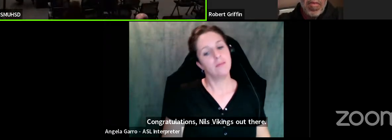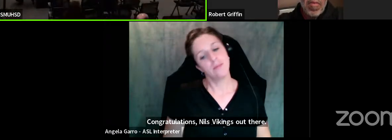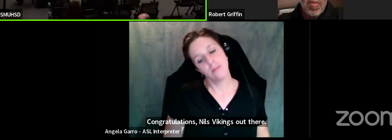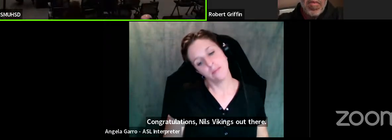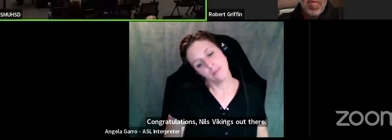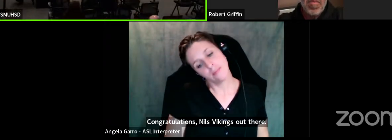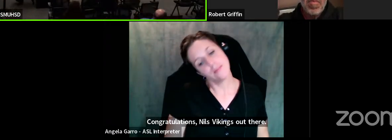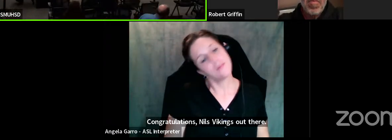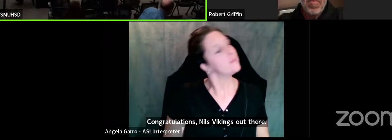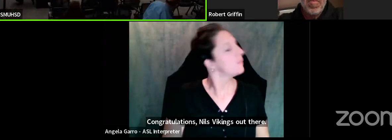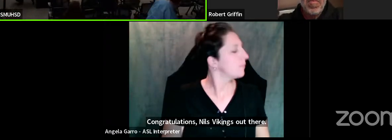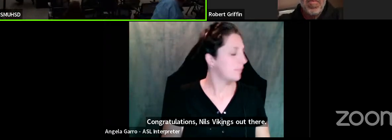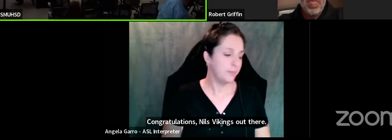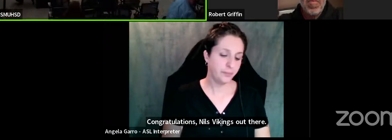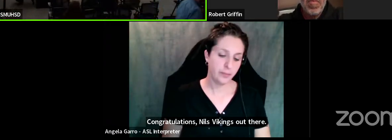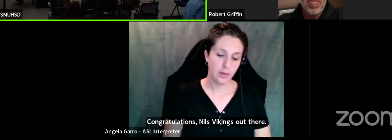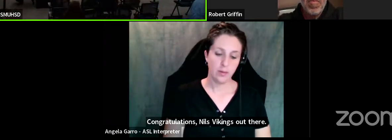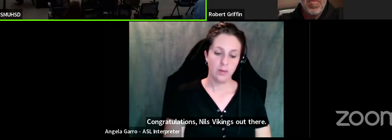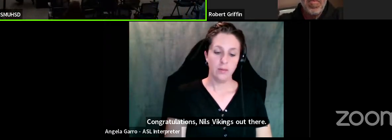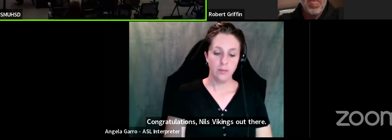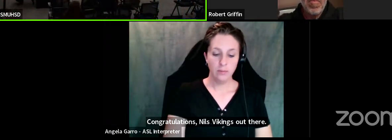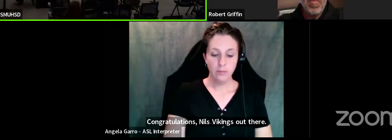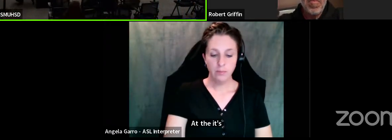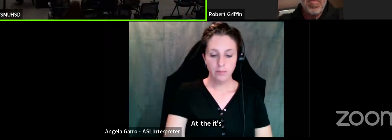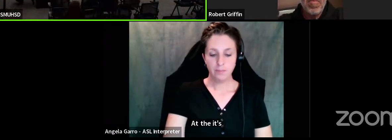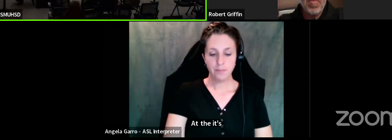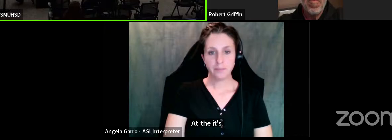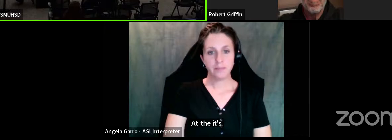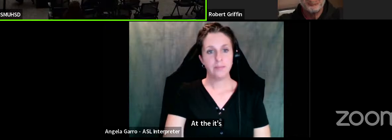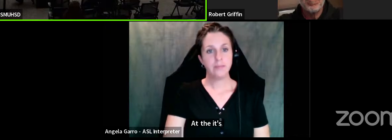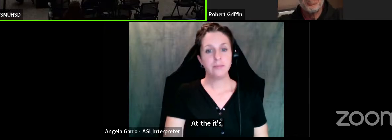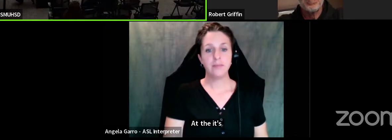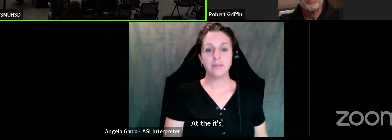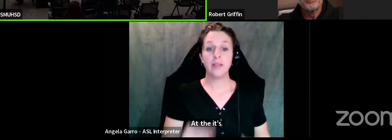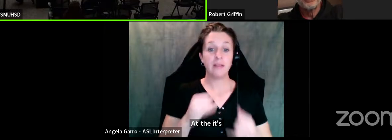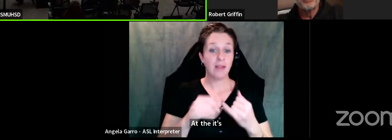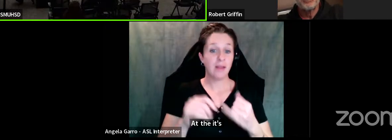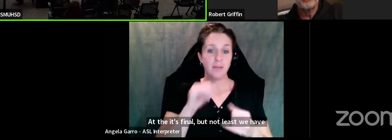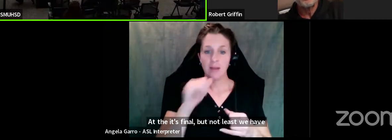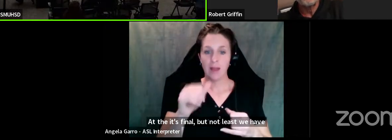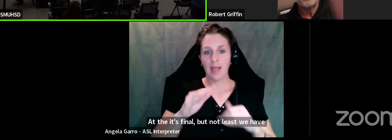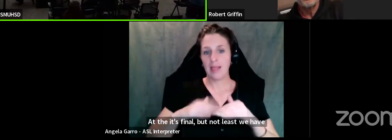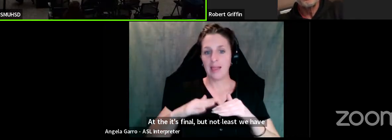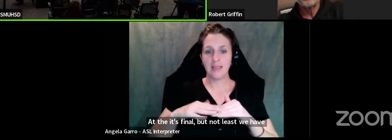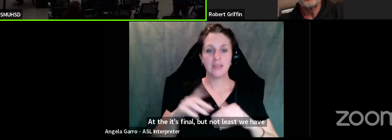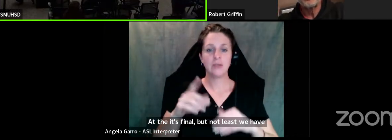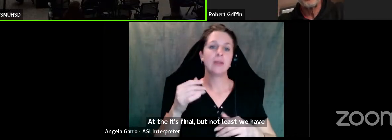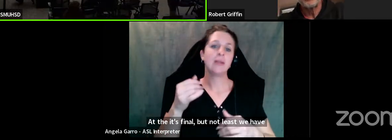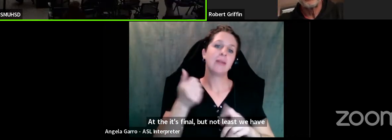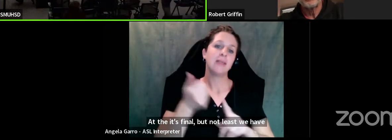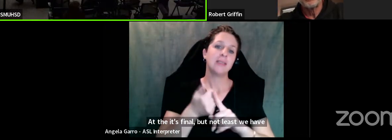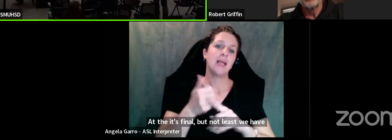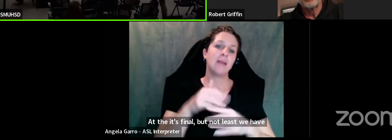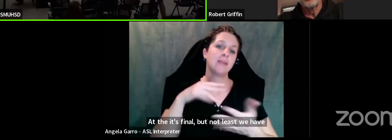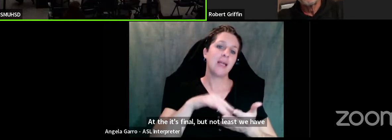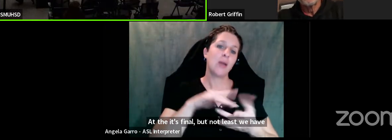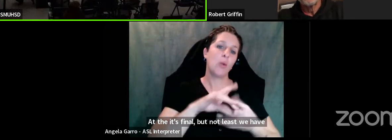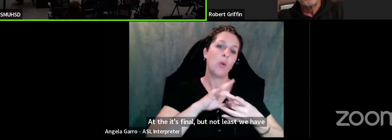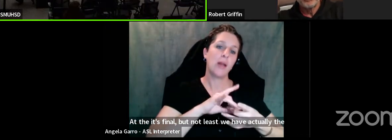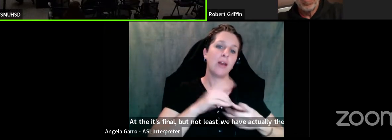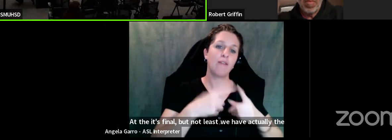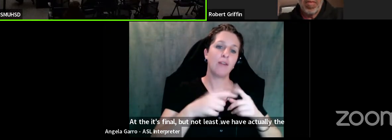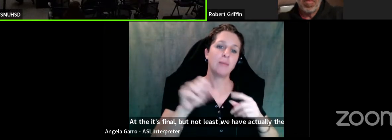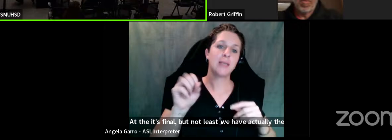All right. Final, but not least, we have actually the self-study coordinator from San Mateo